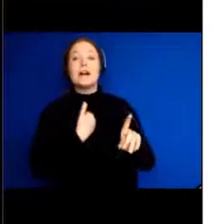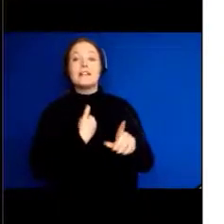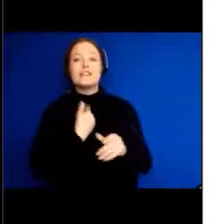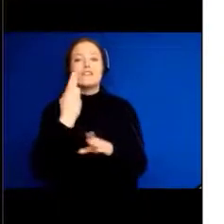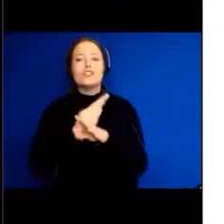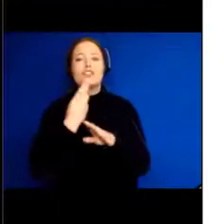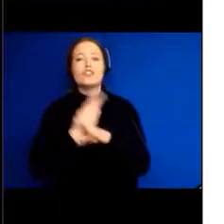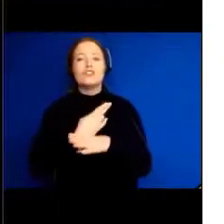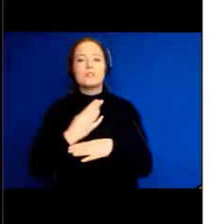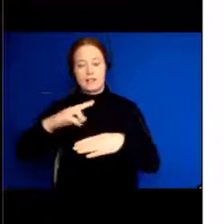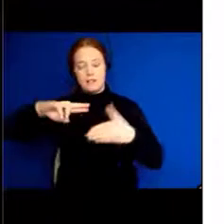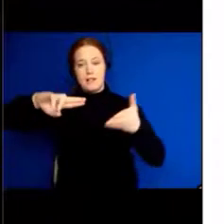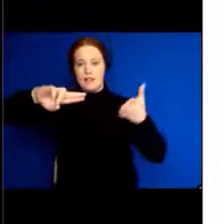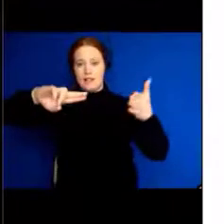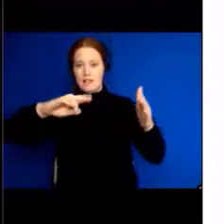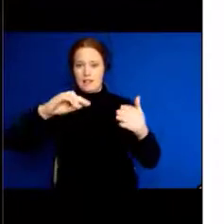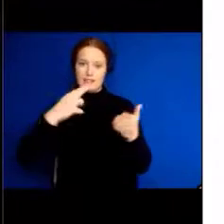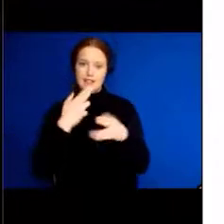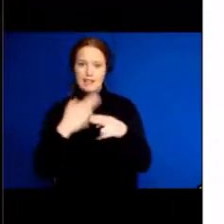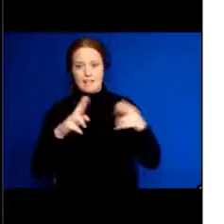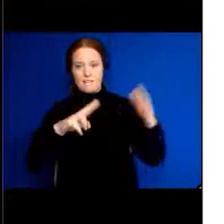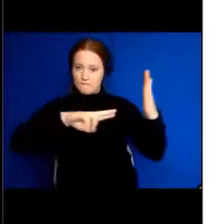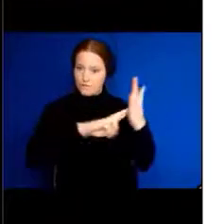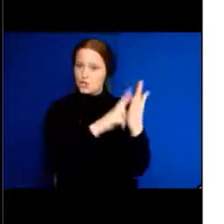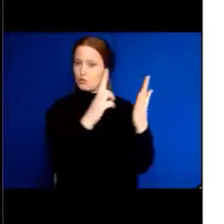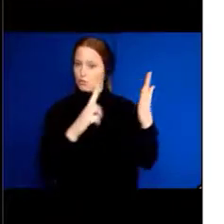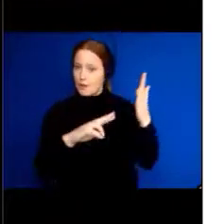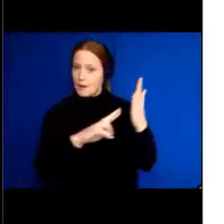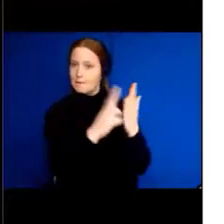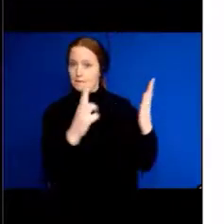before. And when it turned, when I finished it,